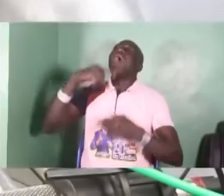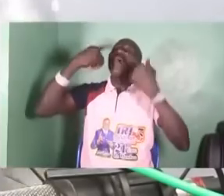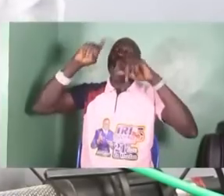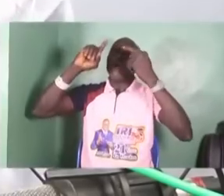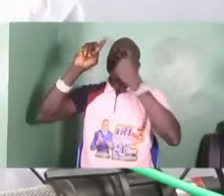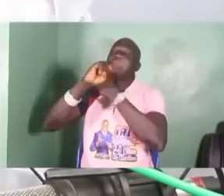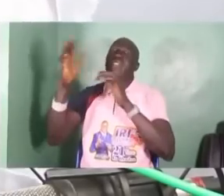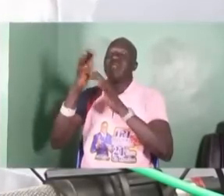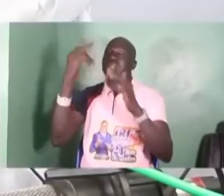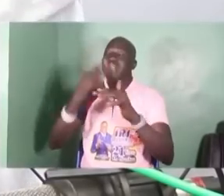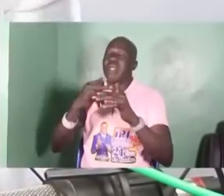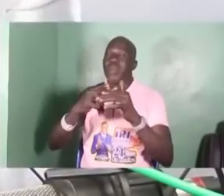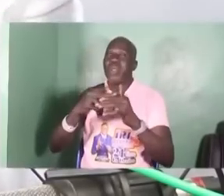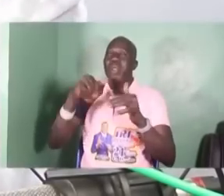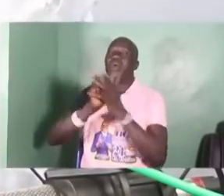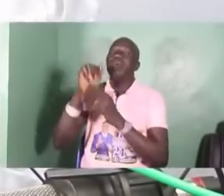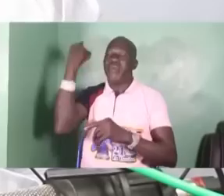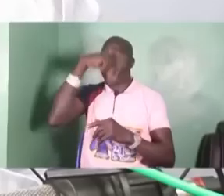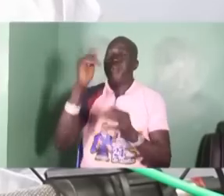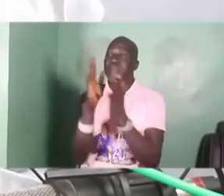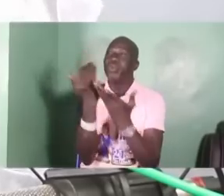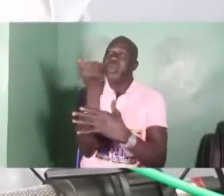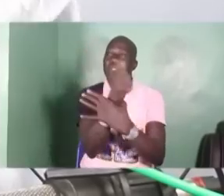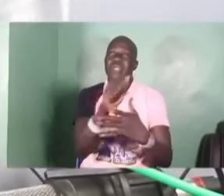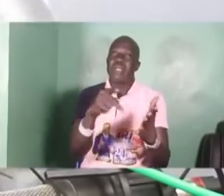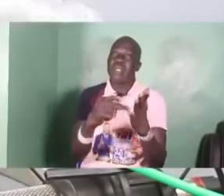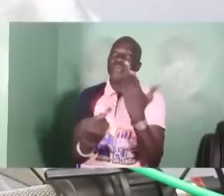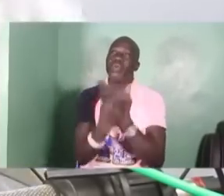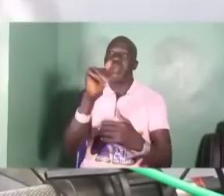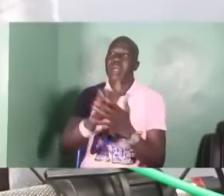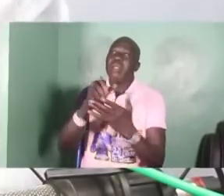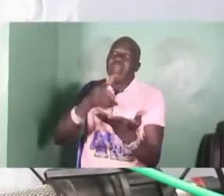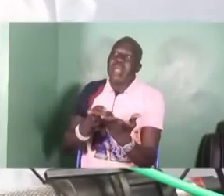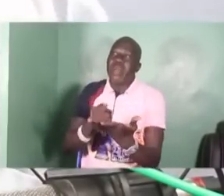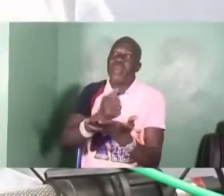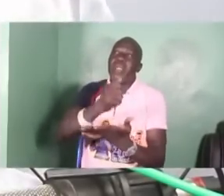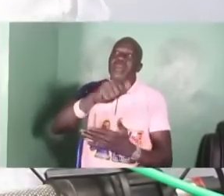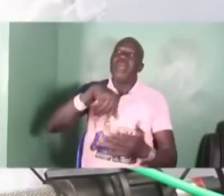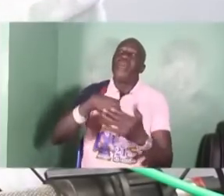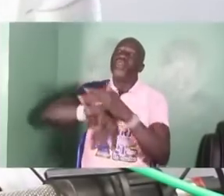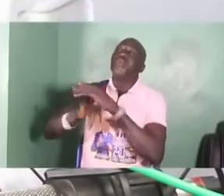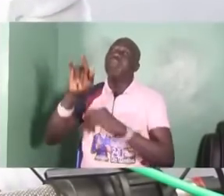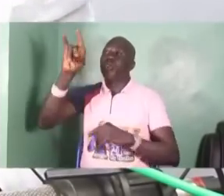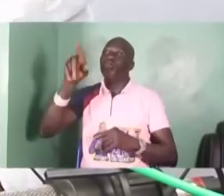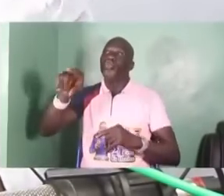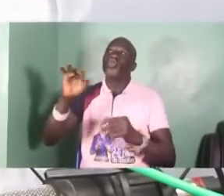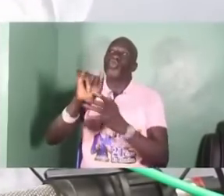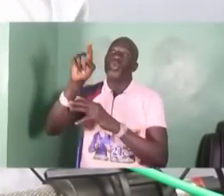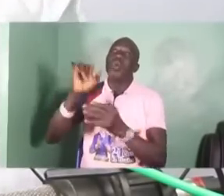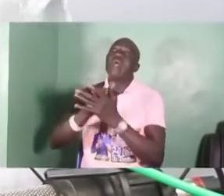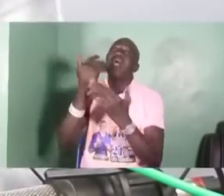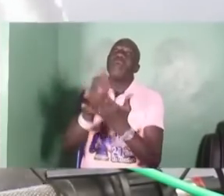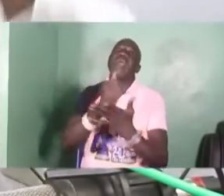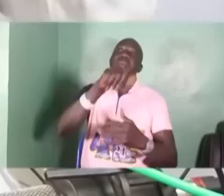Jesus. I announce the name of the Lord. Those of your friends, share program. Share this program. Tap your amen. Tap your